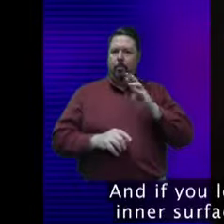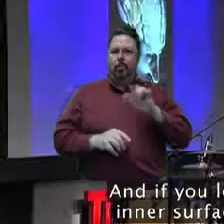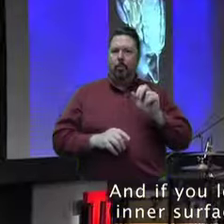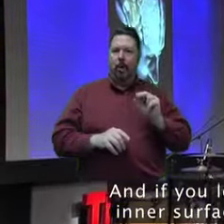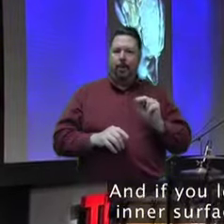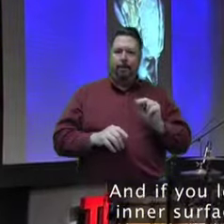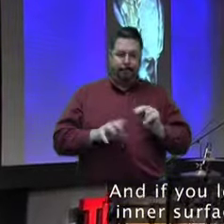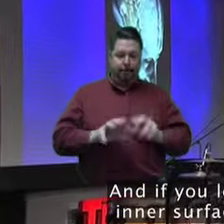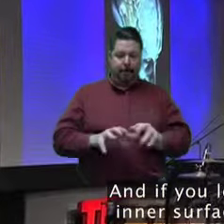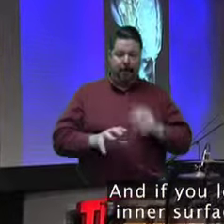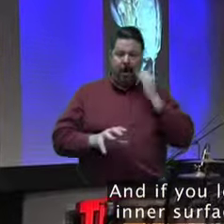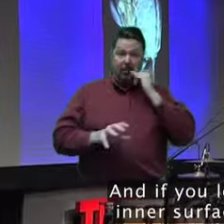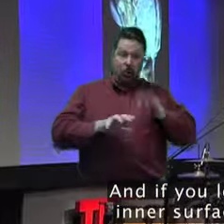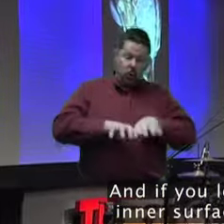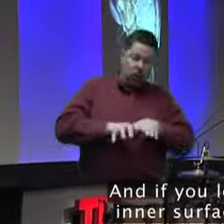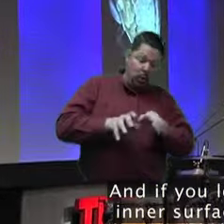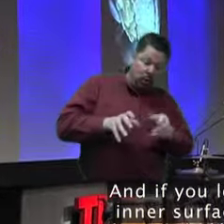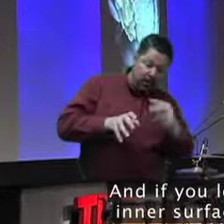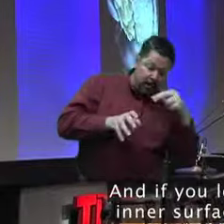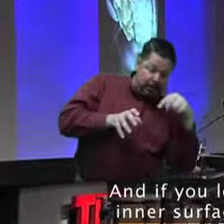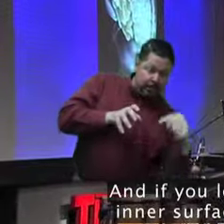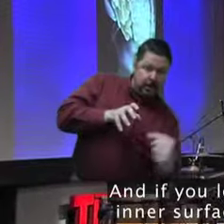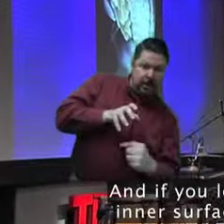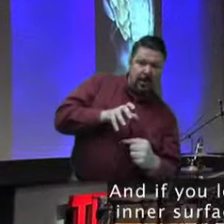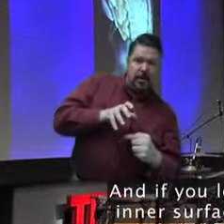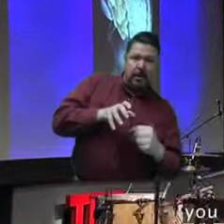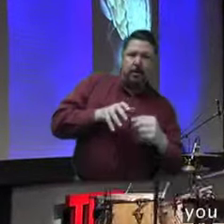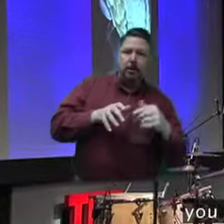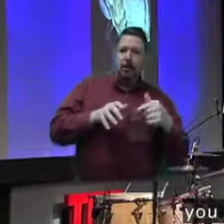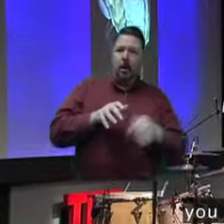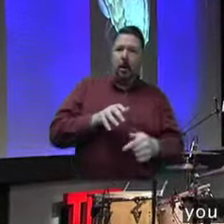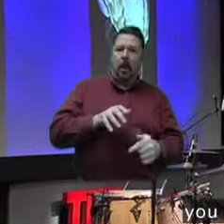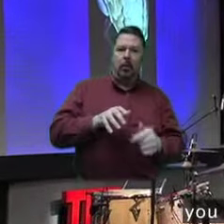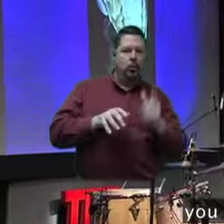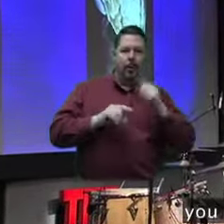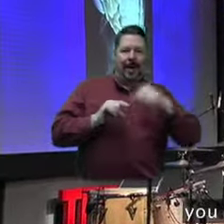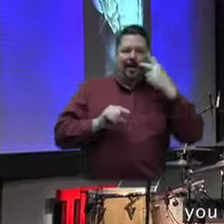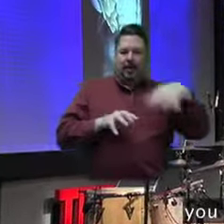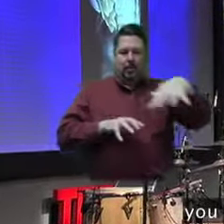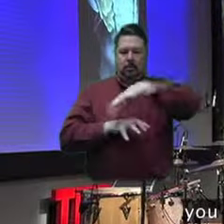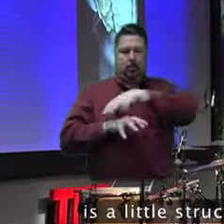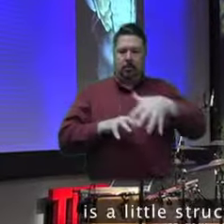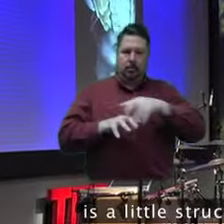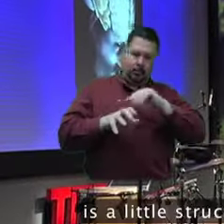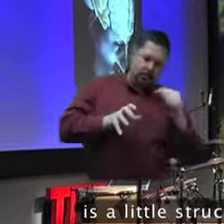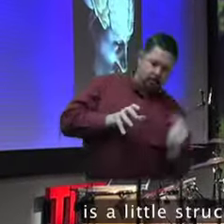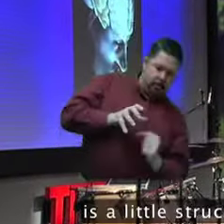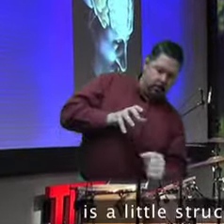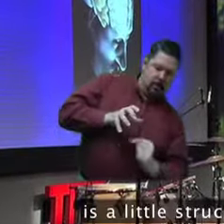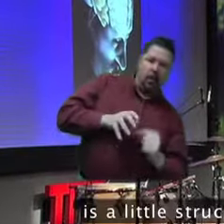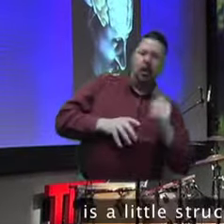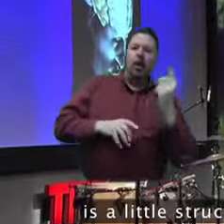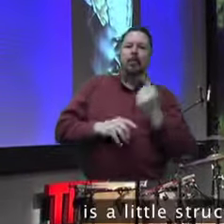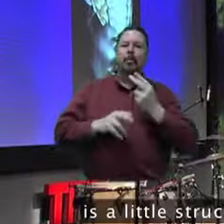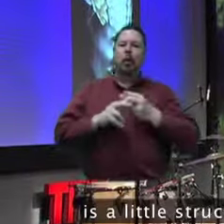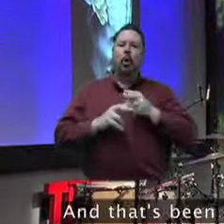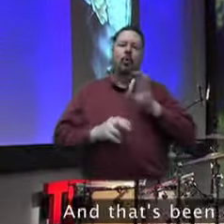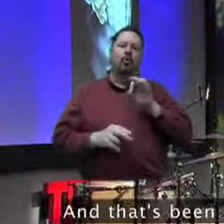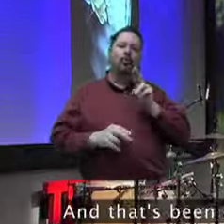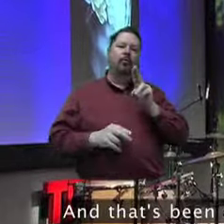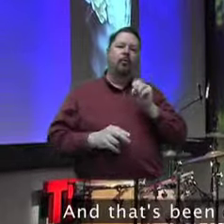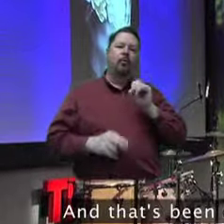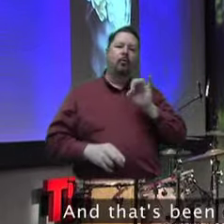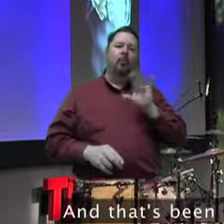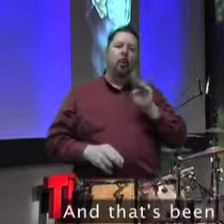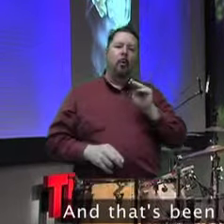And if you look tucked away inside the inner surface of the temporal lobes, you can't see it there, is a little structure called the fusiform gyrus.